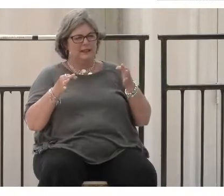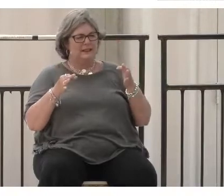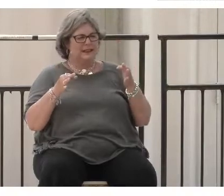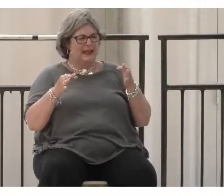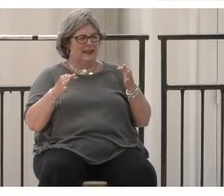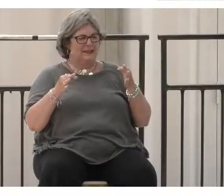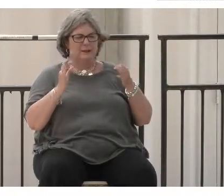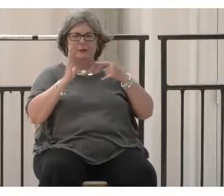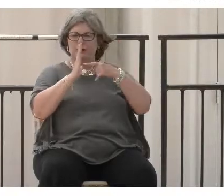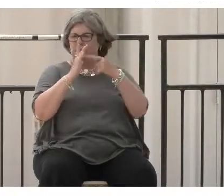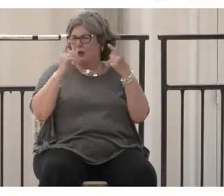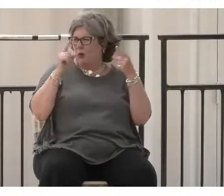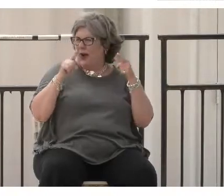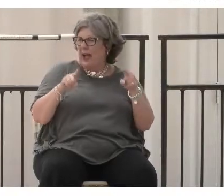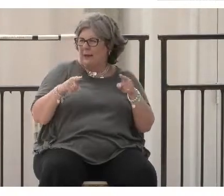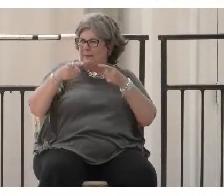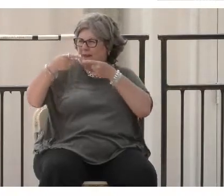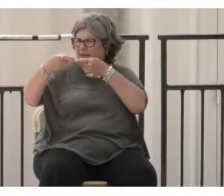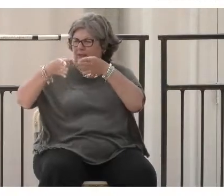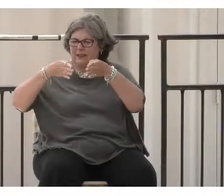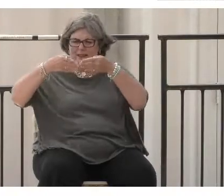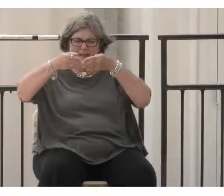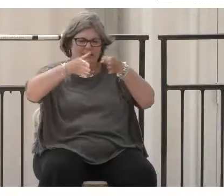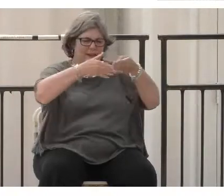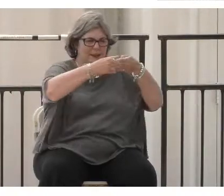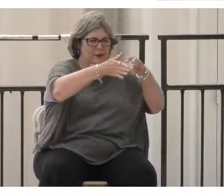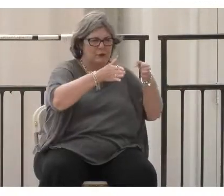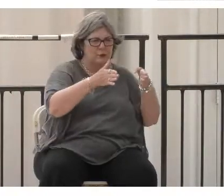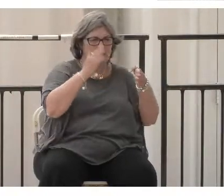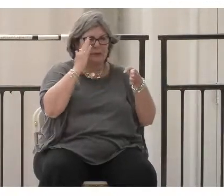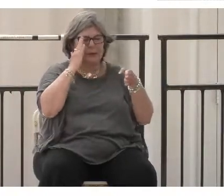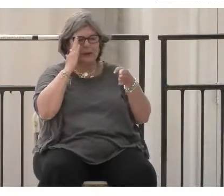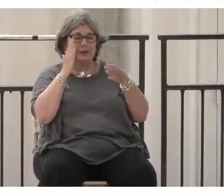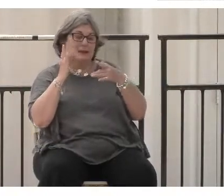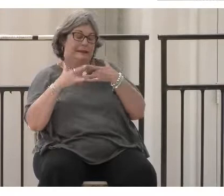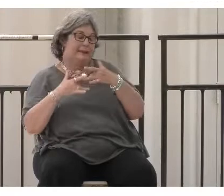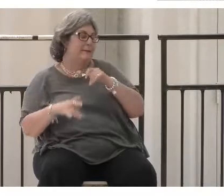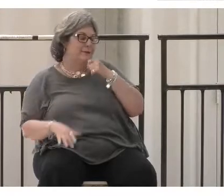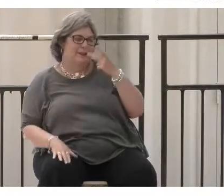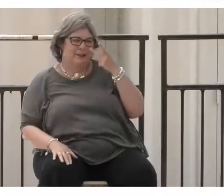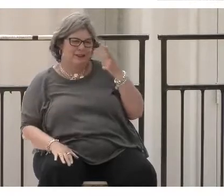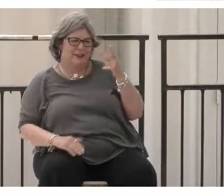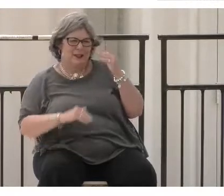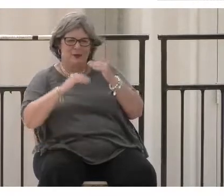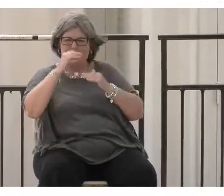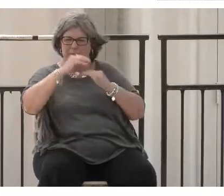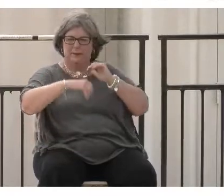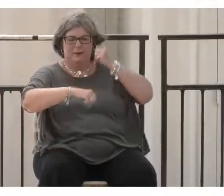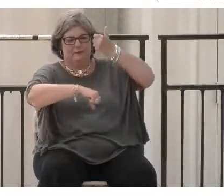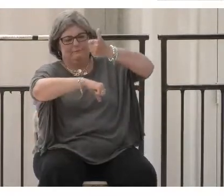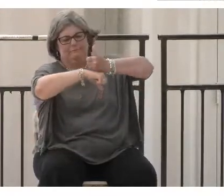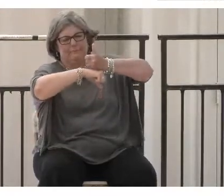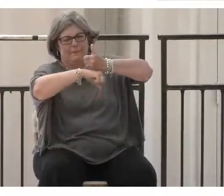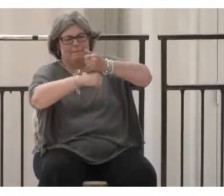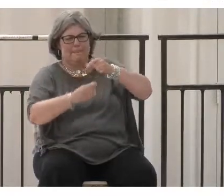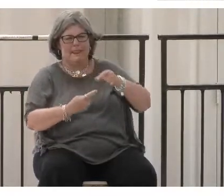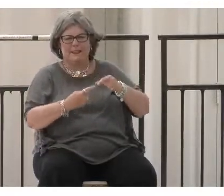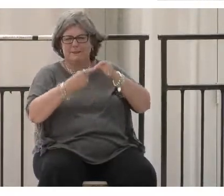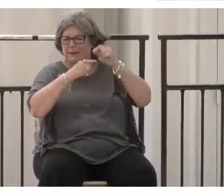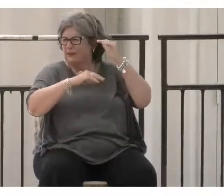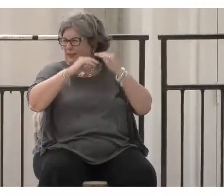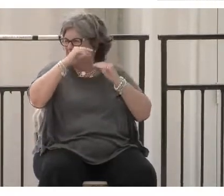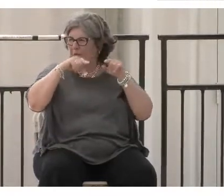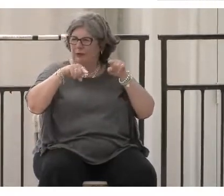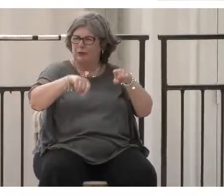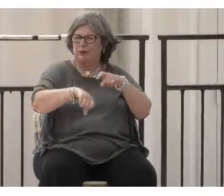would show what happens in those rooms, which is a situation we don't normally see once the building is finished, especially building built during that